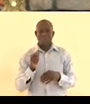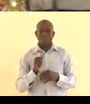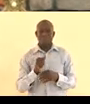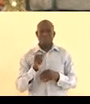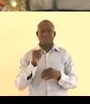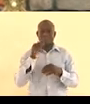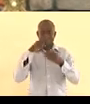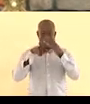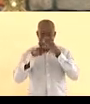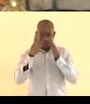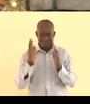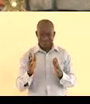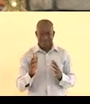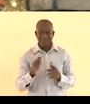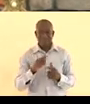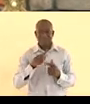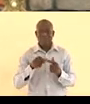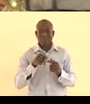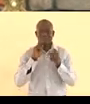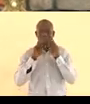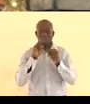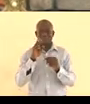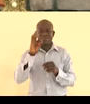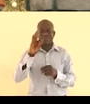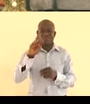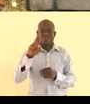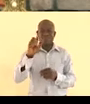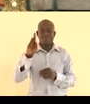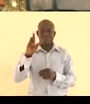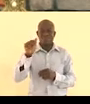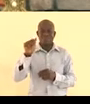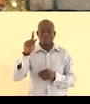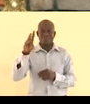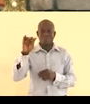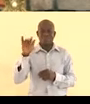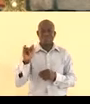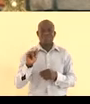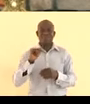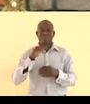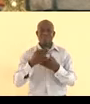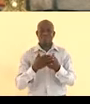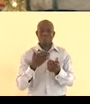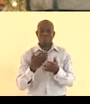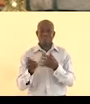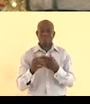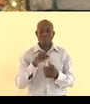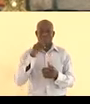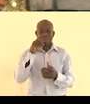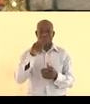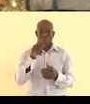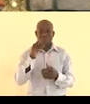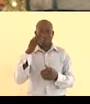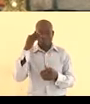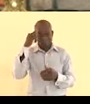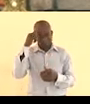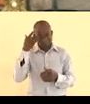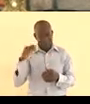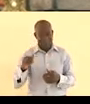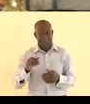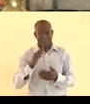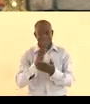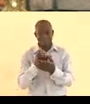frugality, when I'm talking of simplicity, you think I'm talking of some people coming from where? From